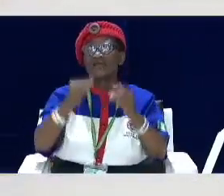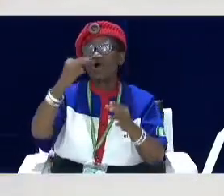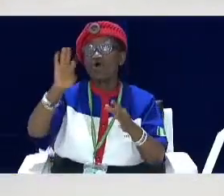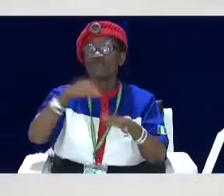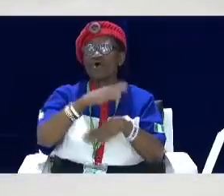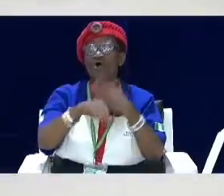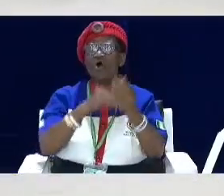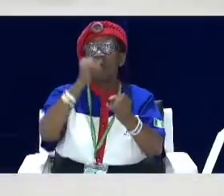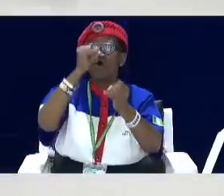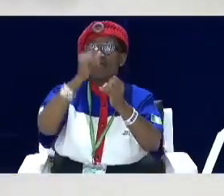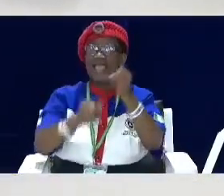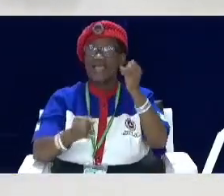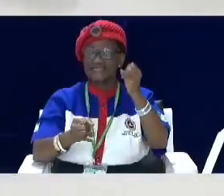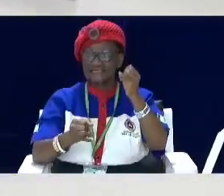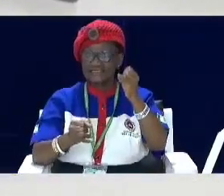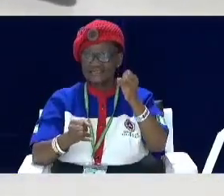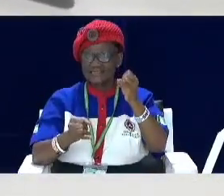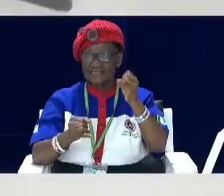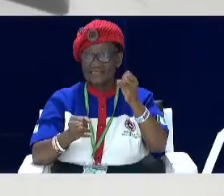ohun gbogbo.